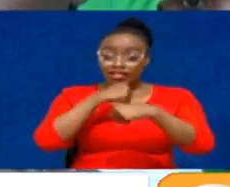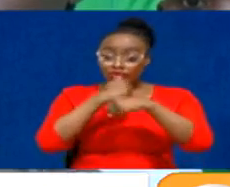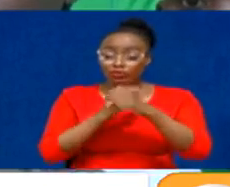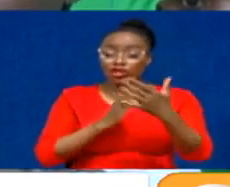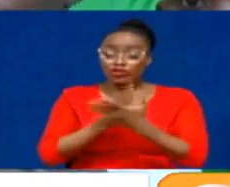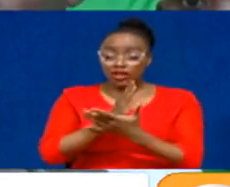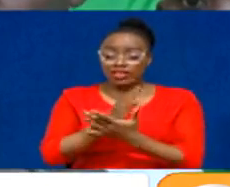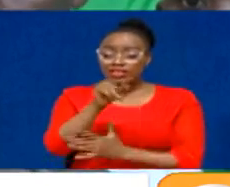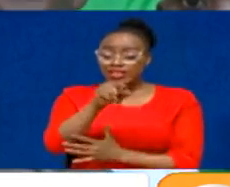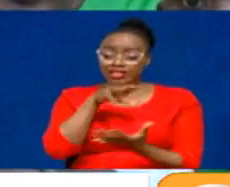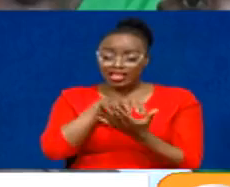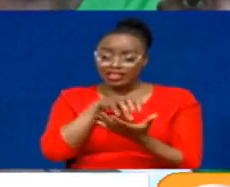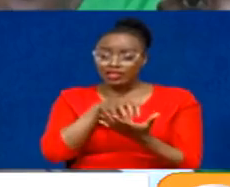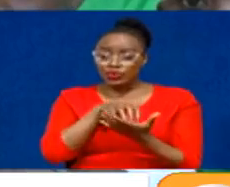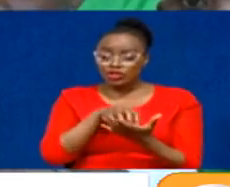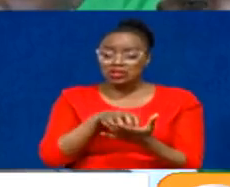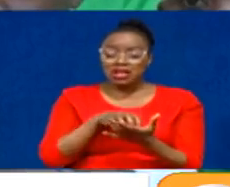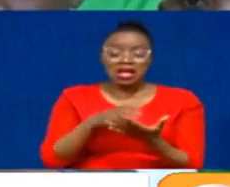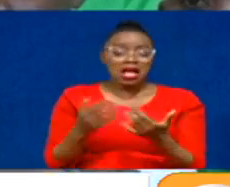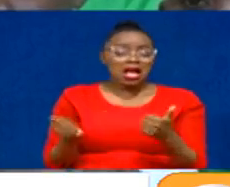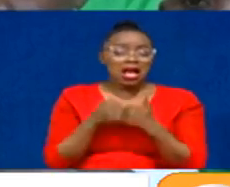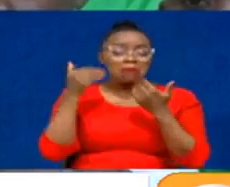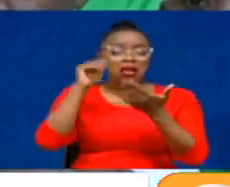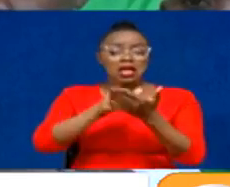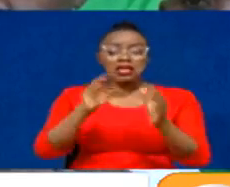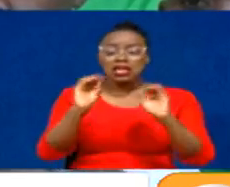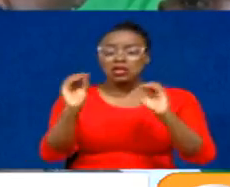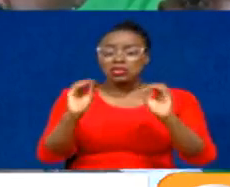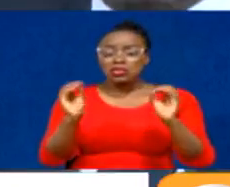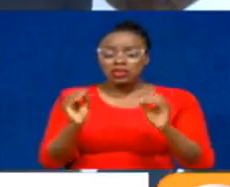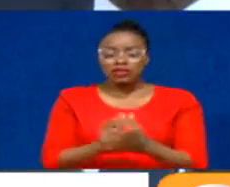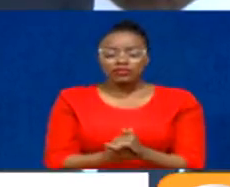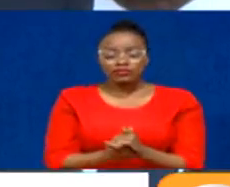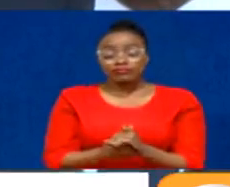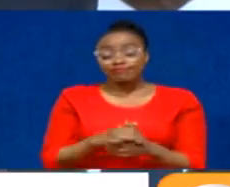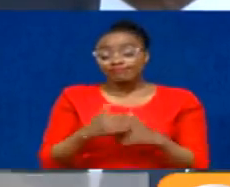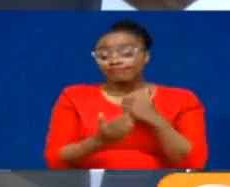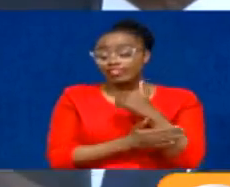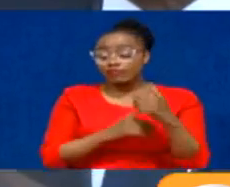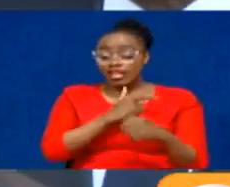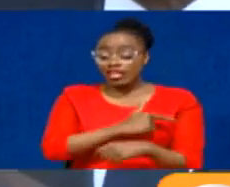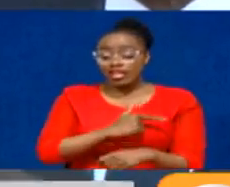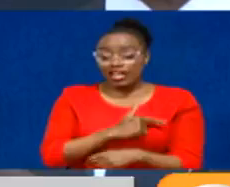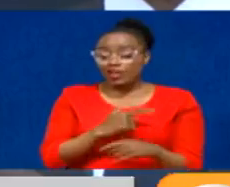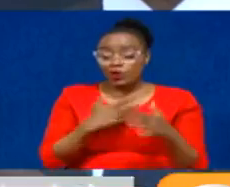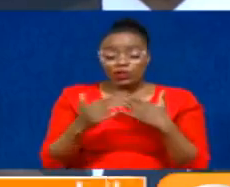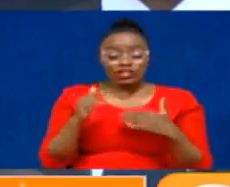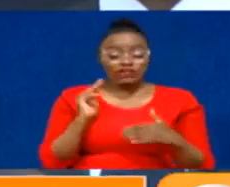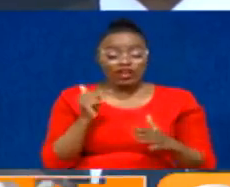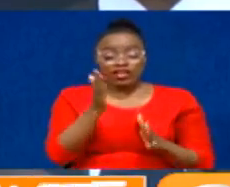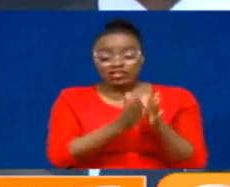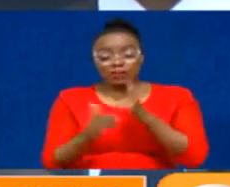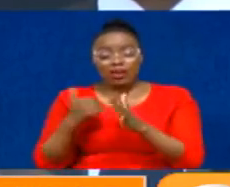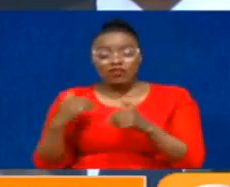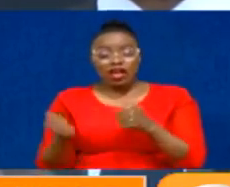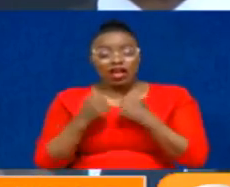ensure that such a scenario does not take place again. Unfortunately, what we've been preparing